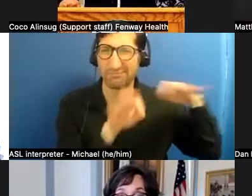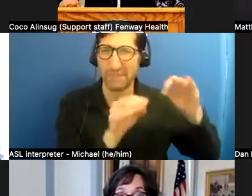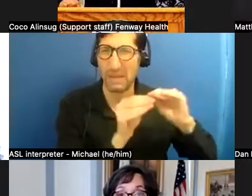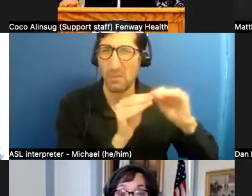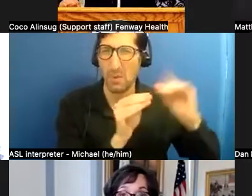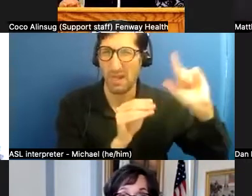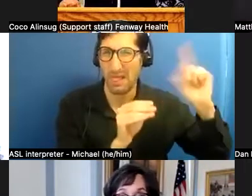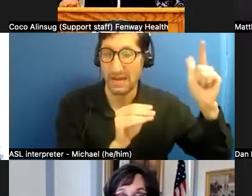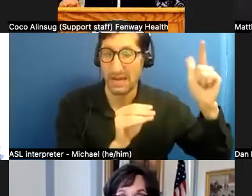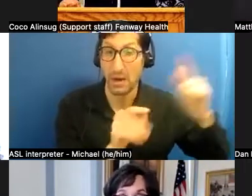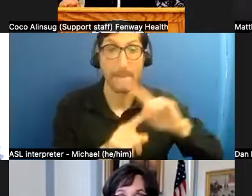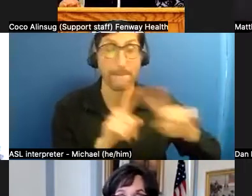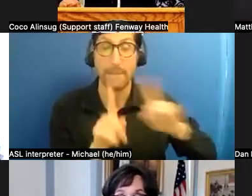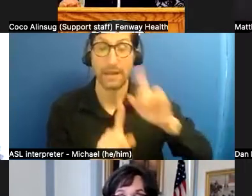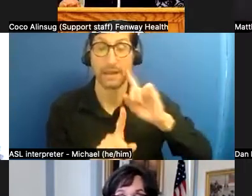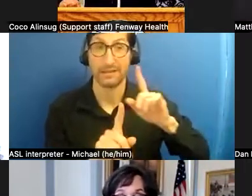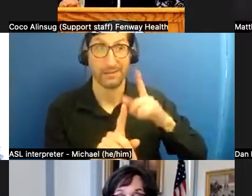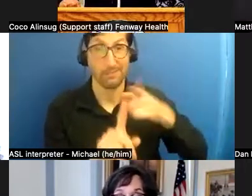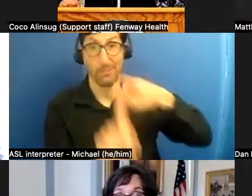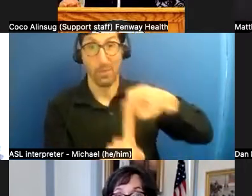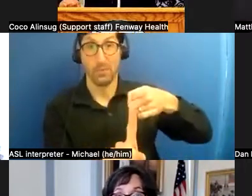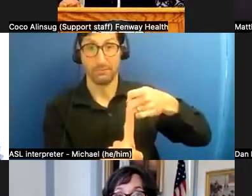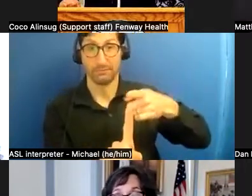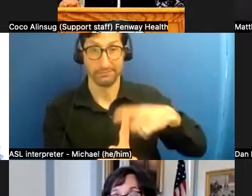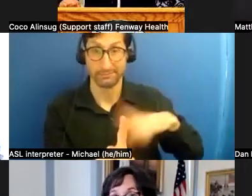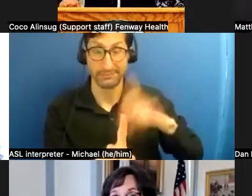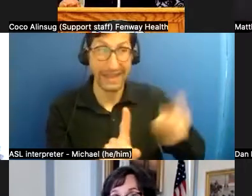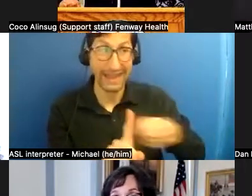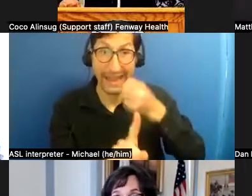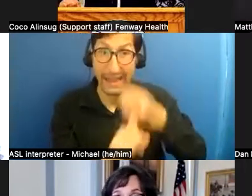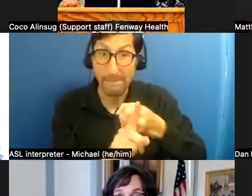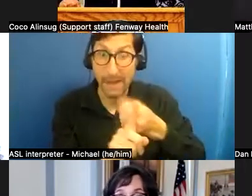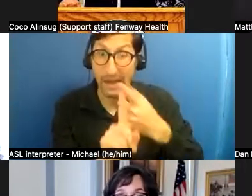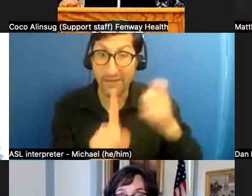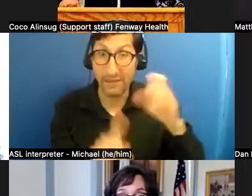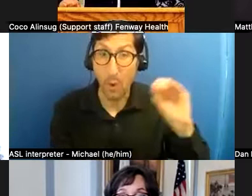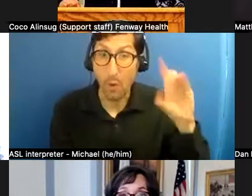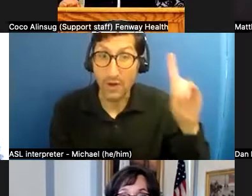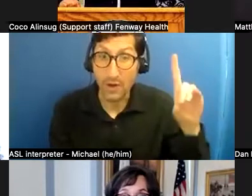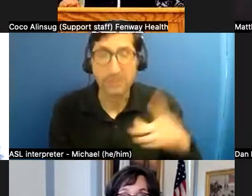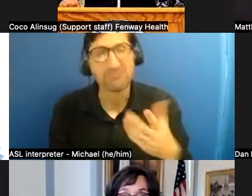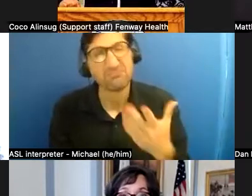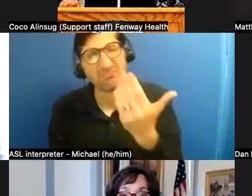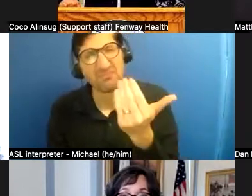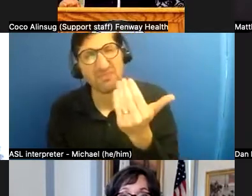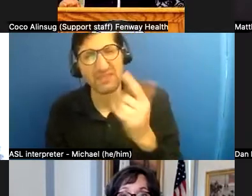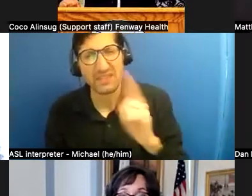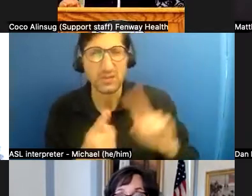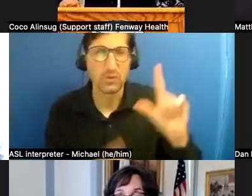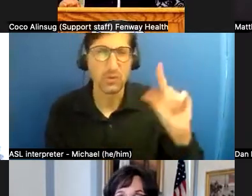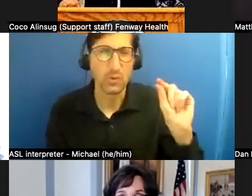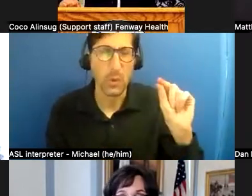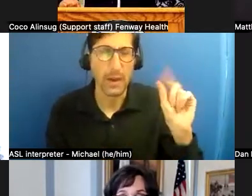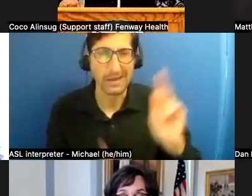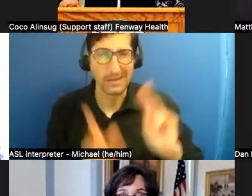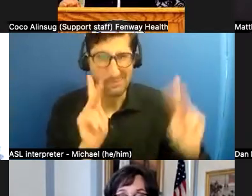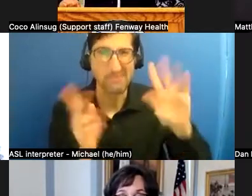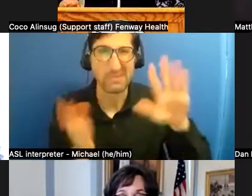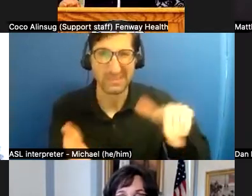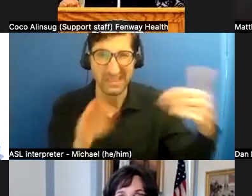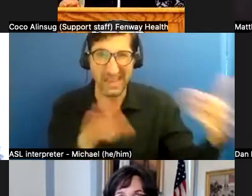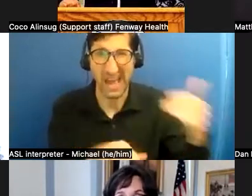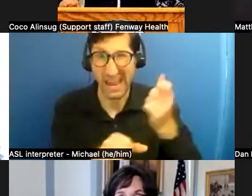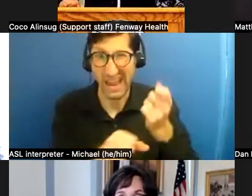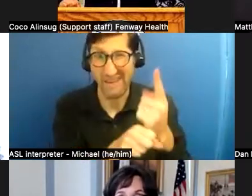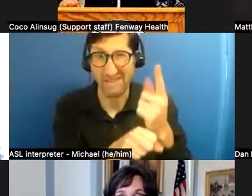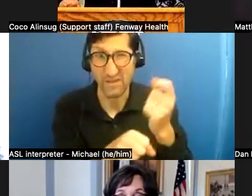minutes, but the short answer is, we lose anywhere from 15 to 20 people to fatal overdoses every